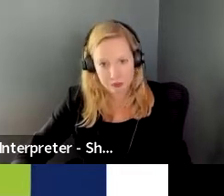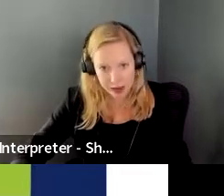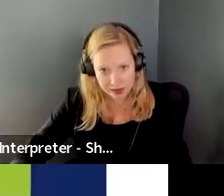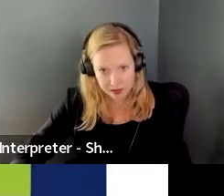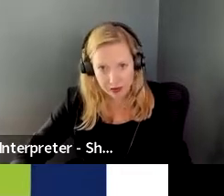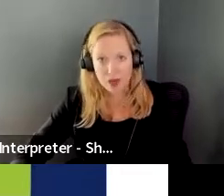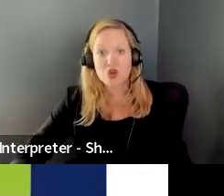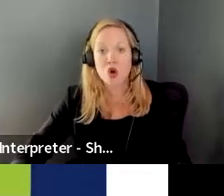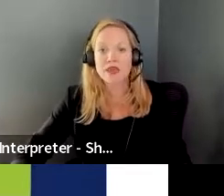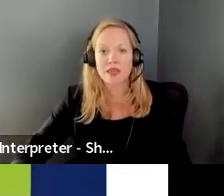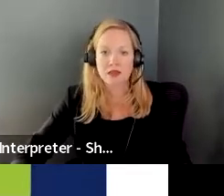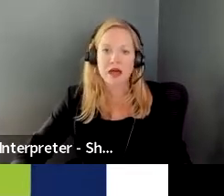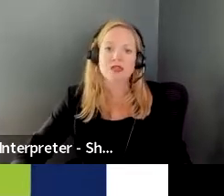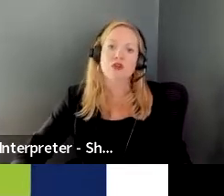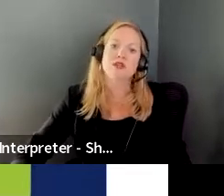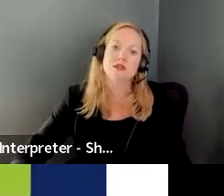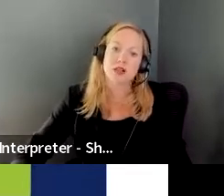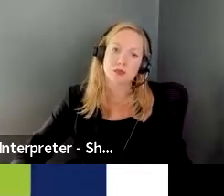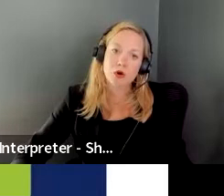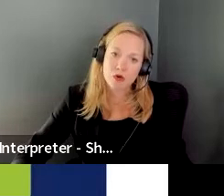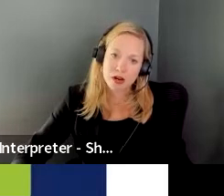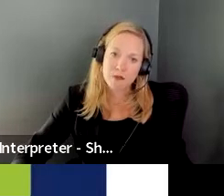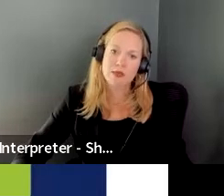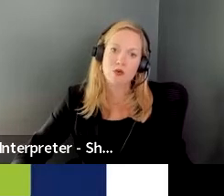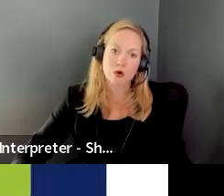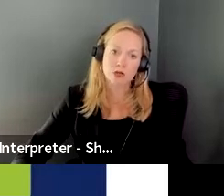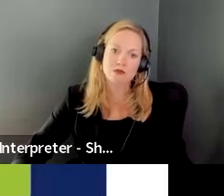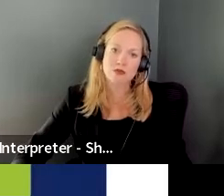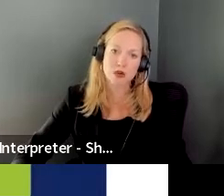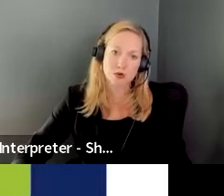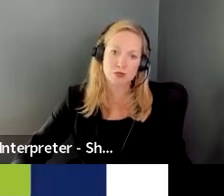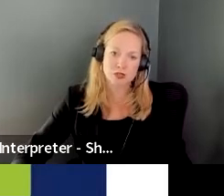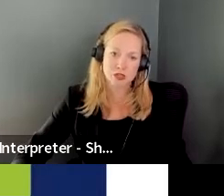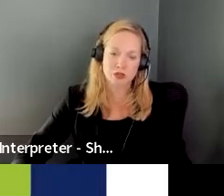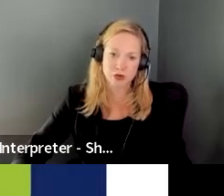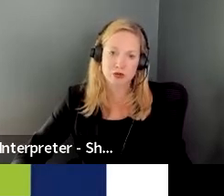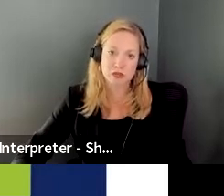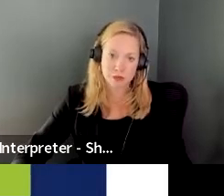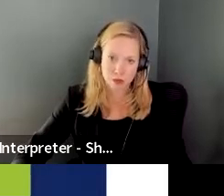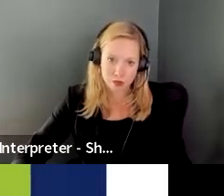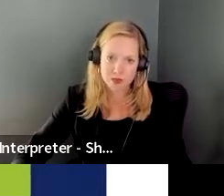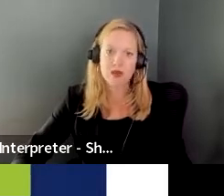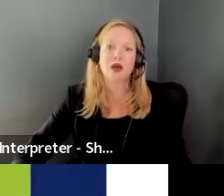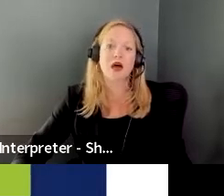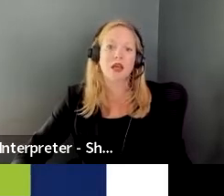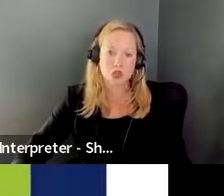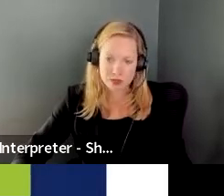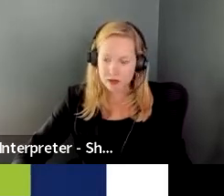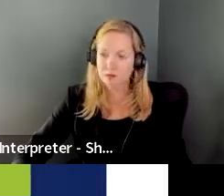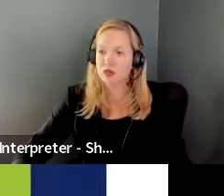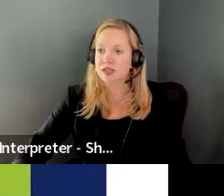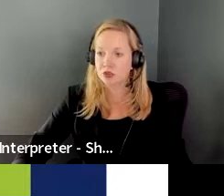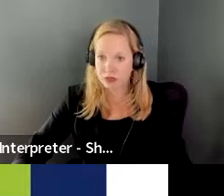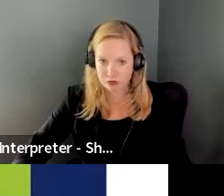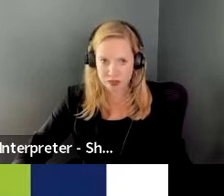adversely impacted. Knowing that allows for us to develop a program that works for those particular subgroups and